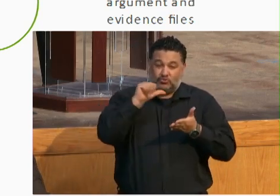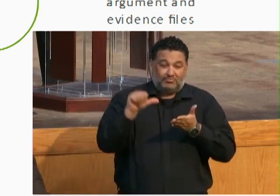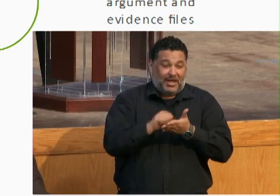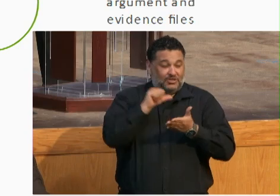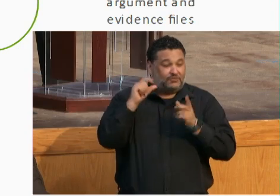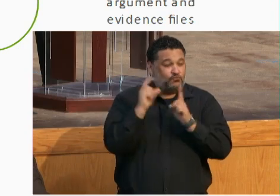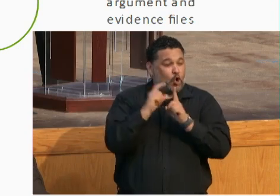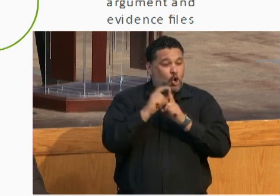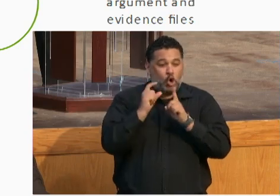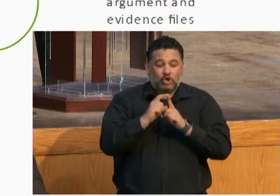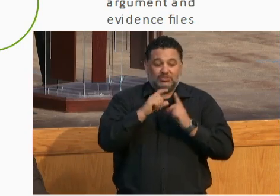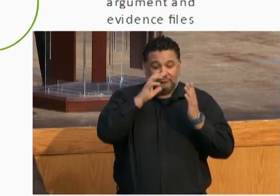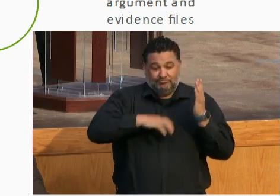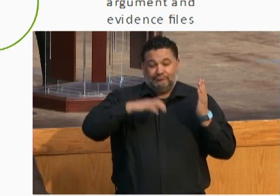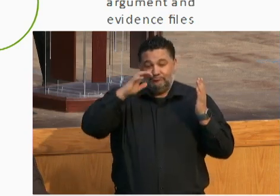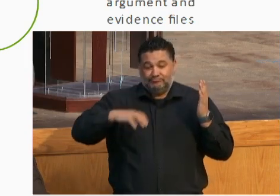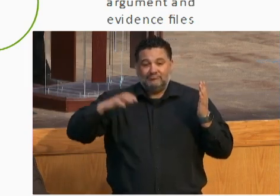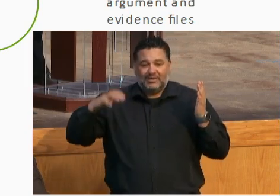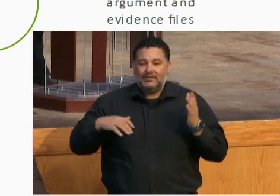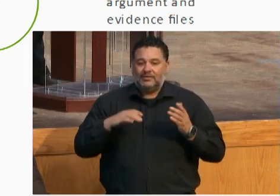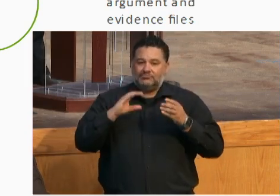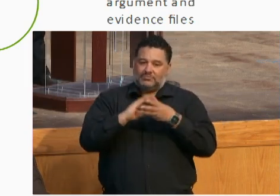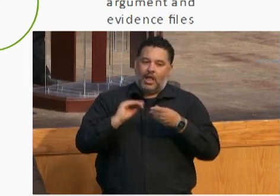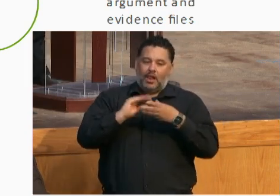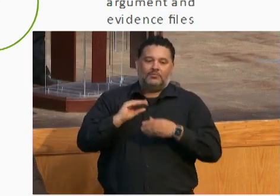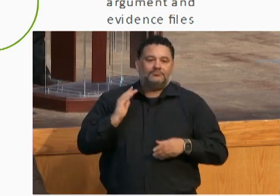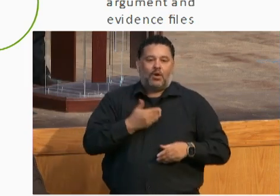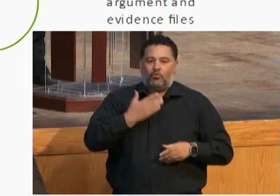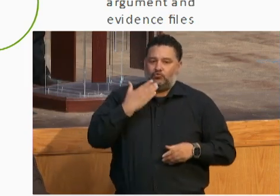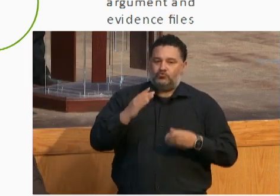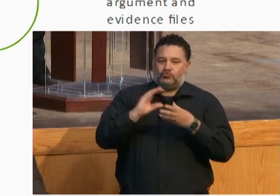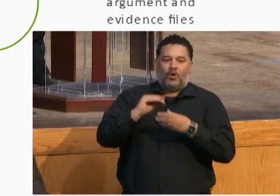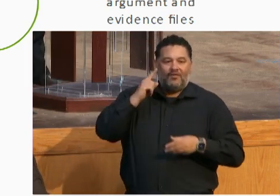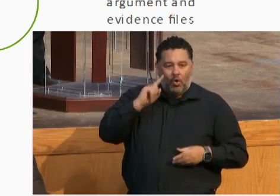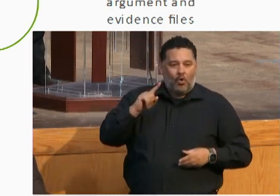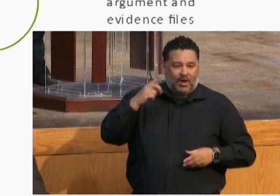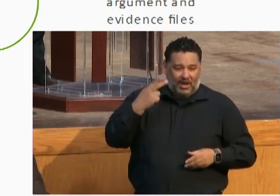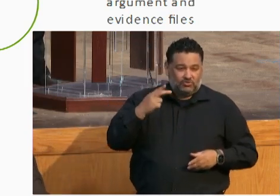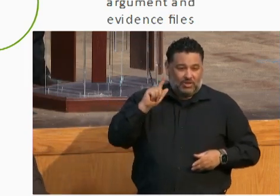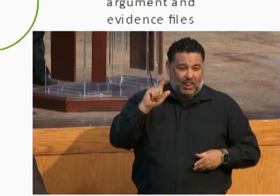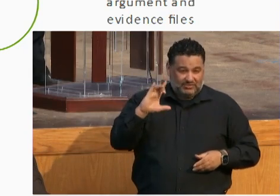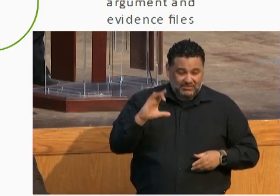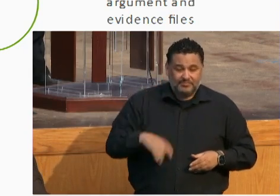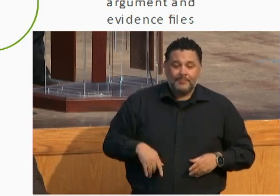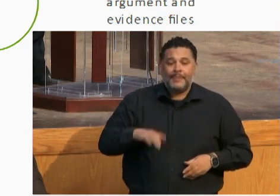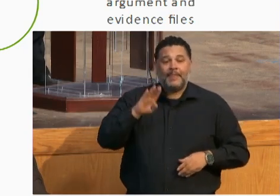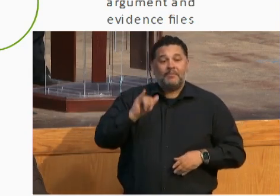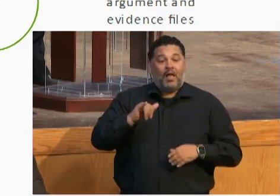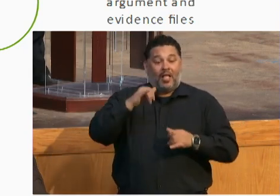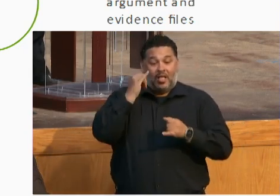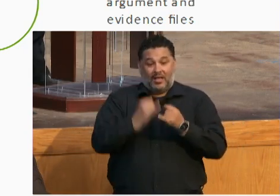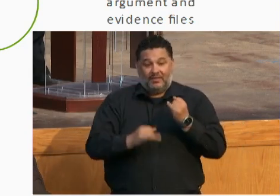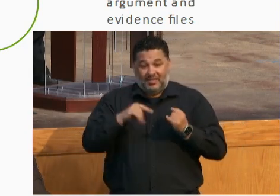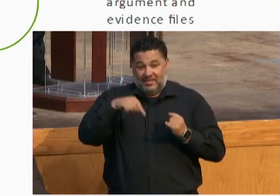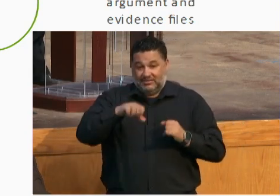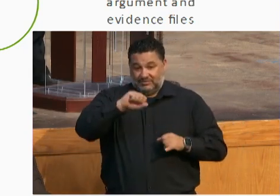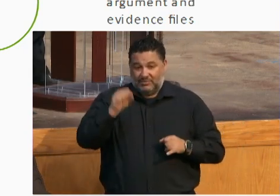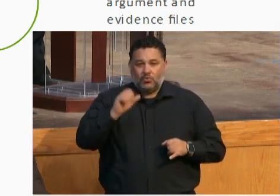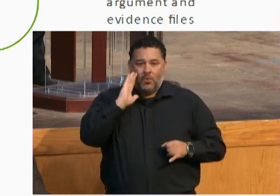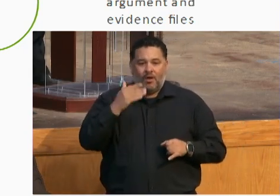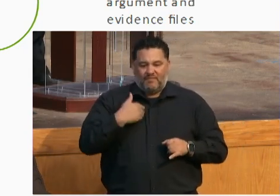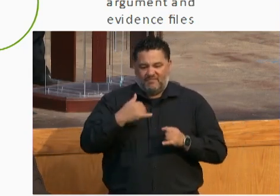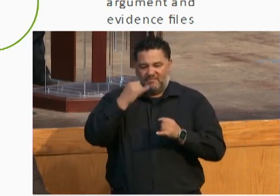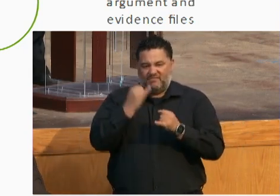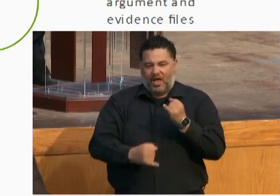telling our good story, you know, for HLC. So by the end of this semester, we will have those final